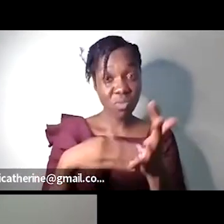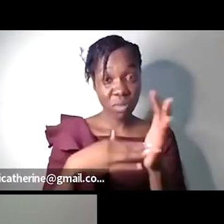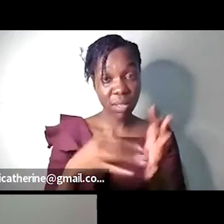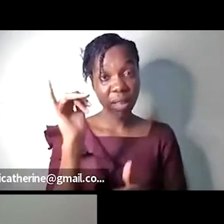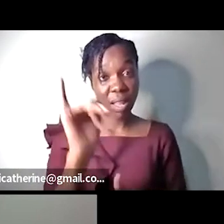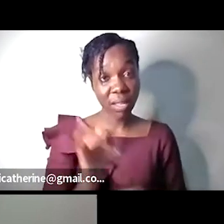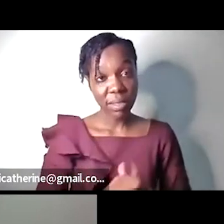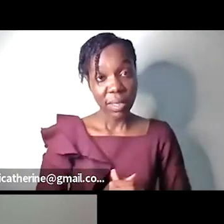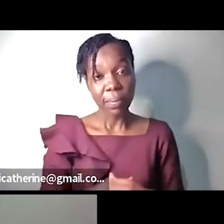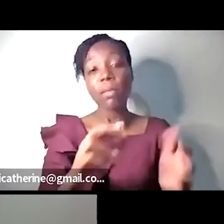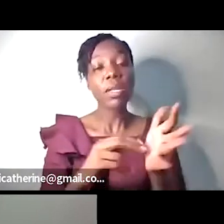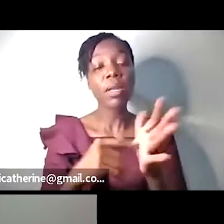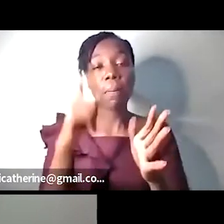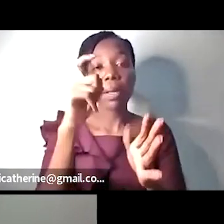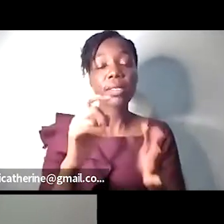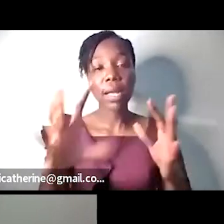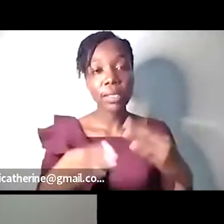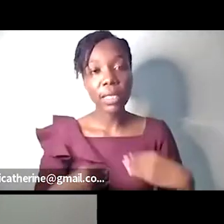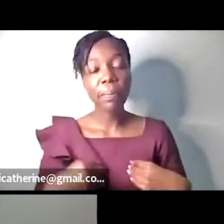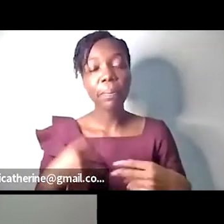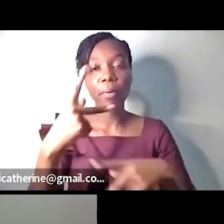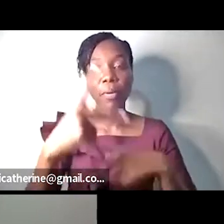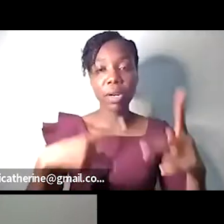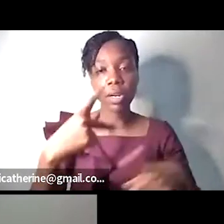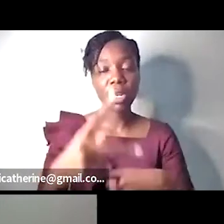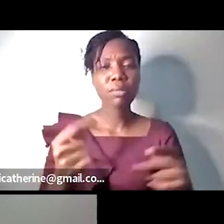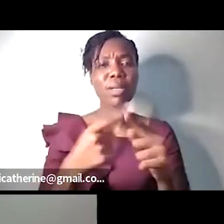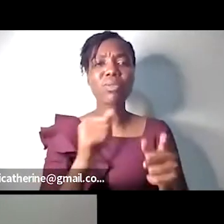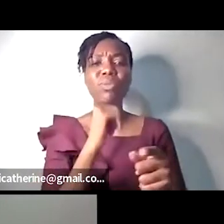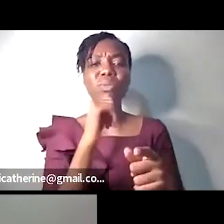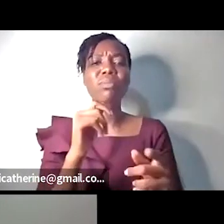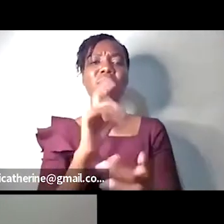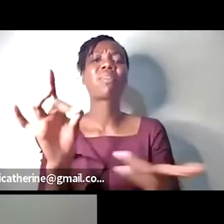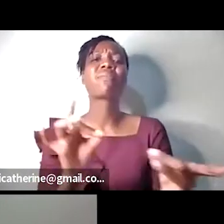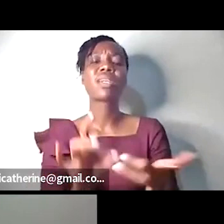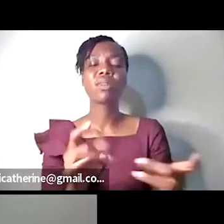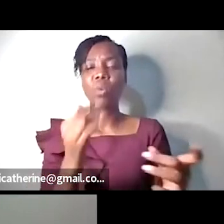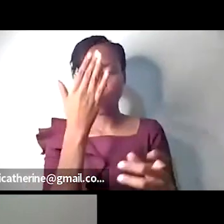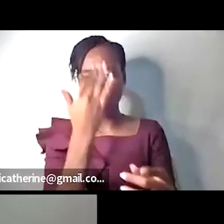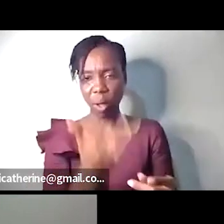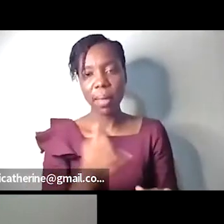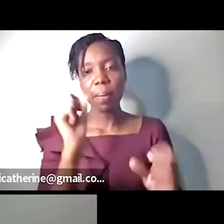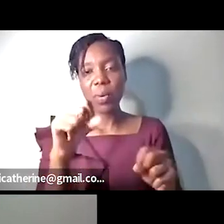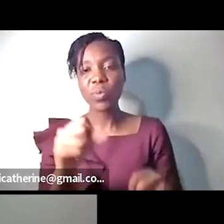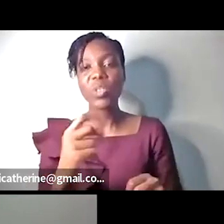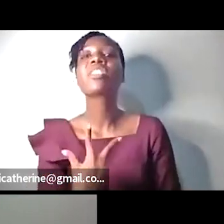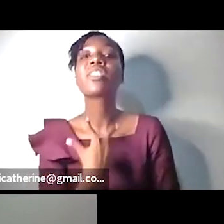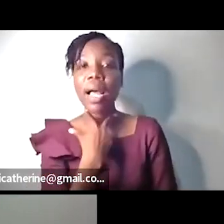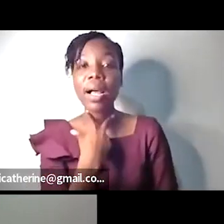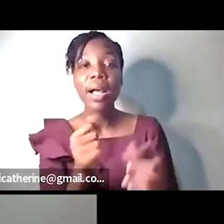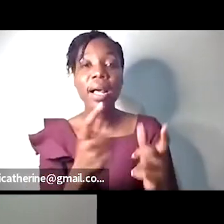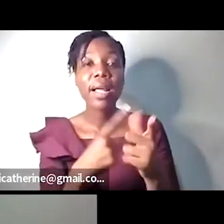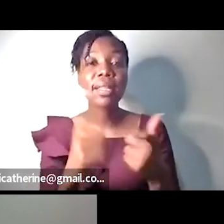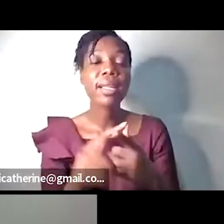embrace progress and not perfectionism, because you will be stuck, you will experience